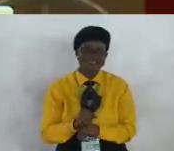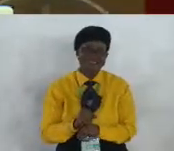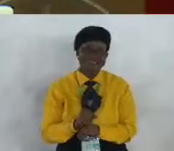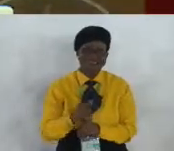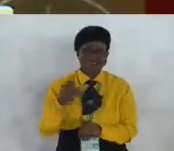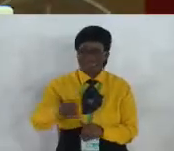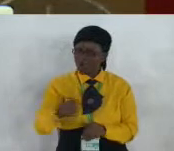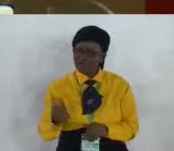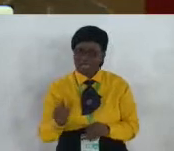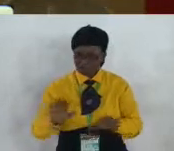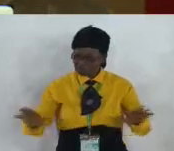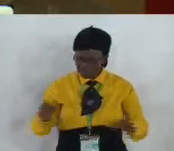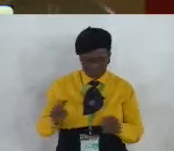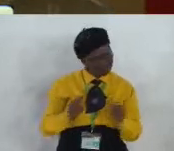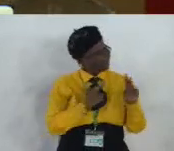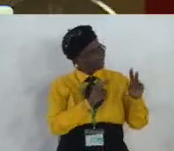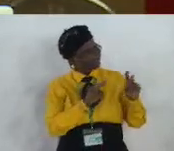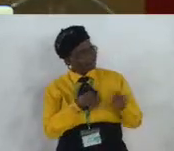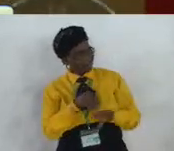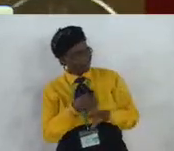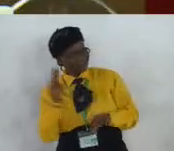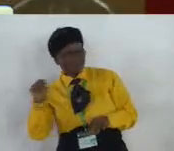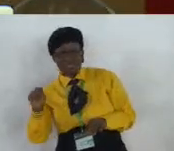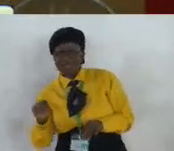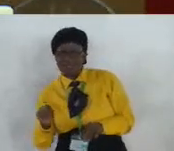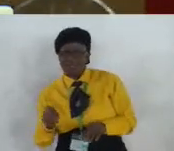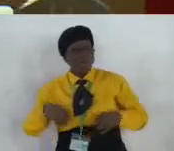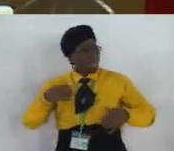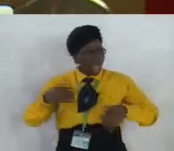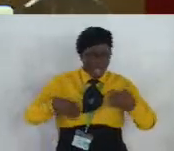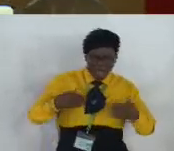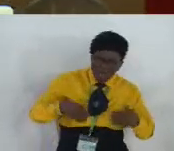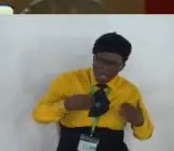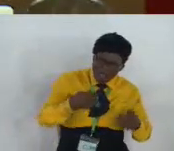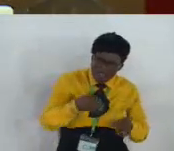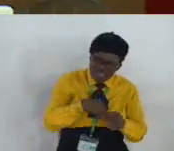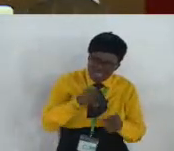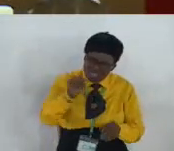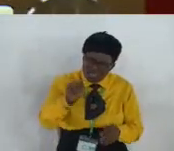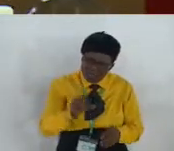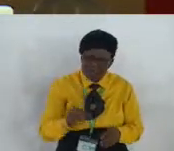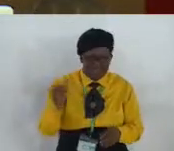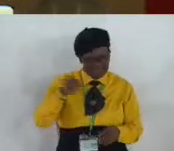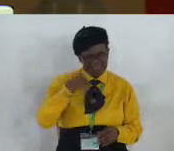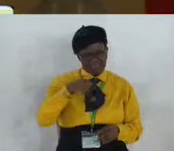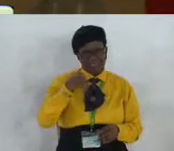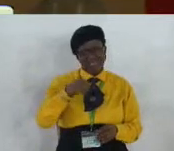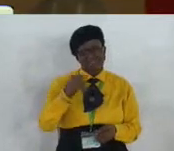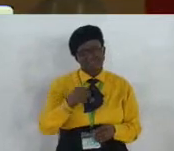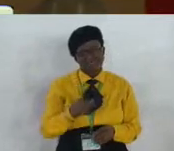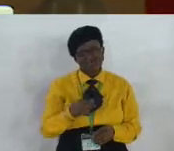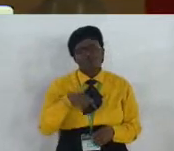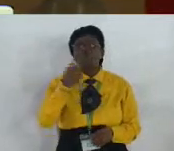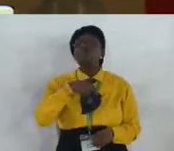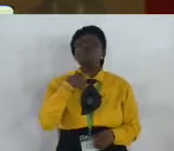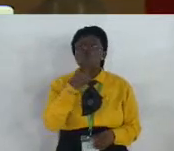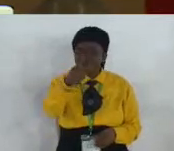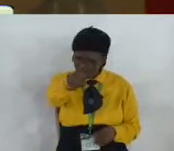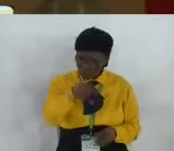The other children looked at him. They saw the excitement. They said, "Who told